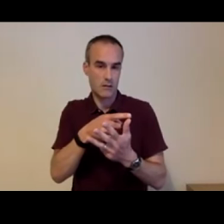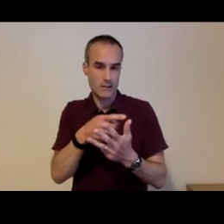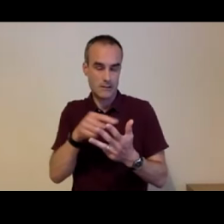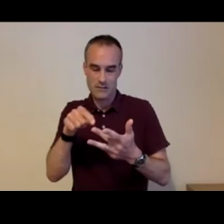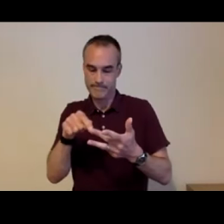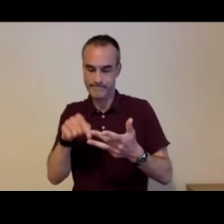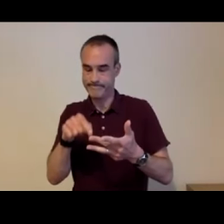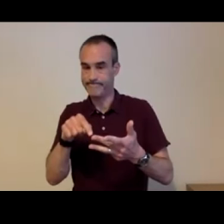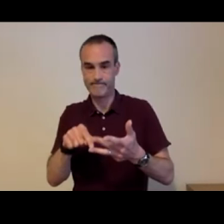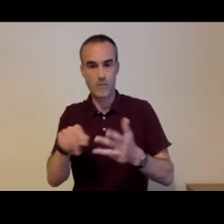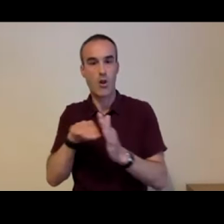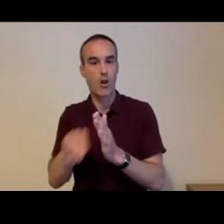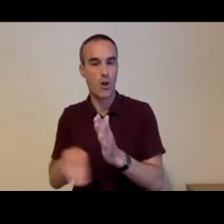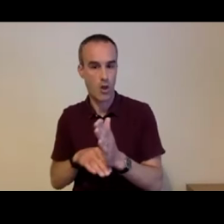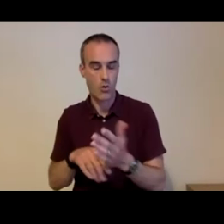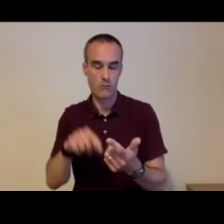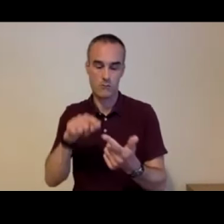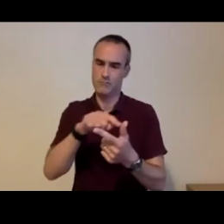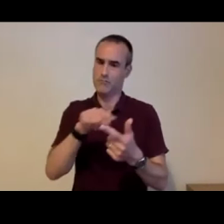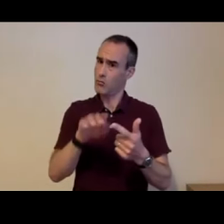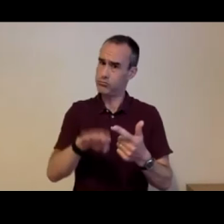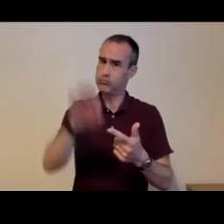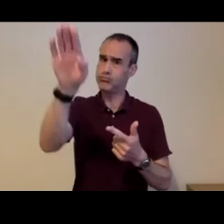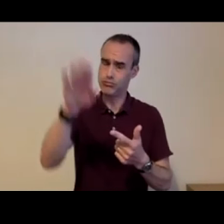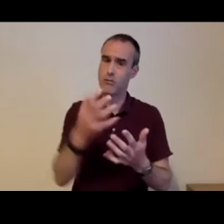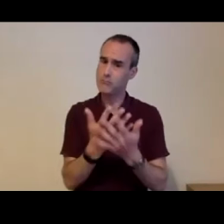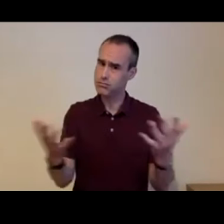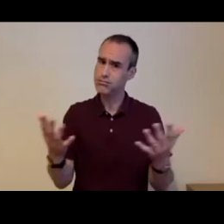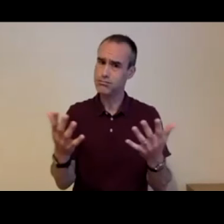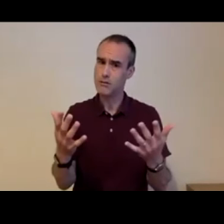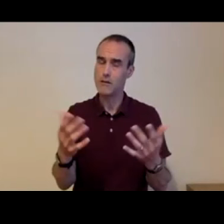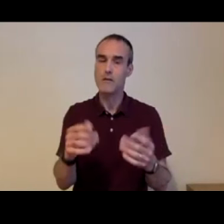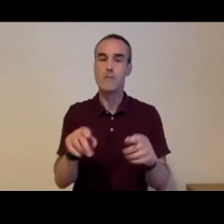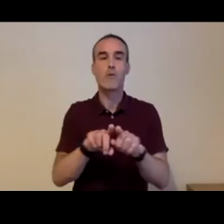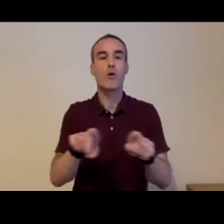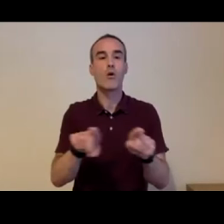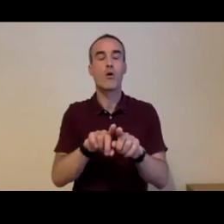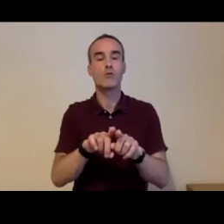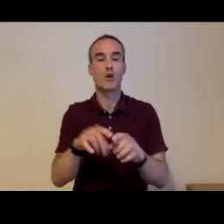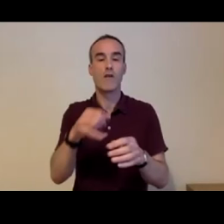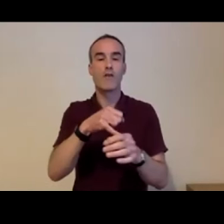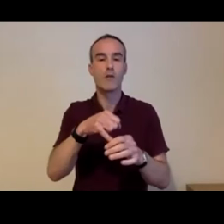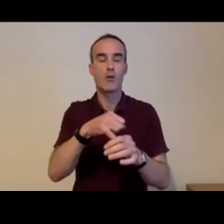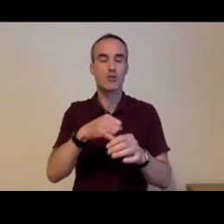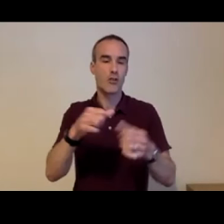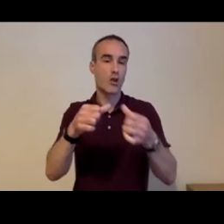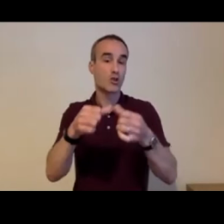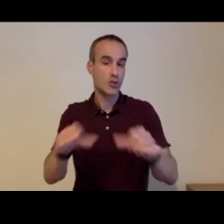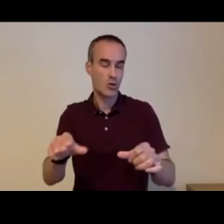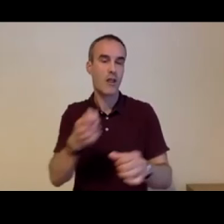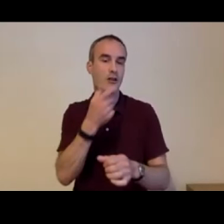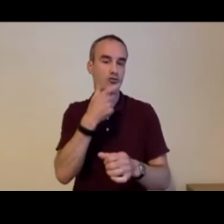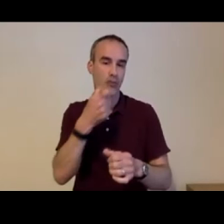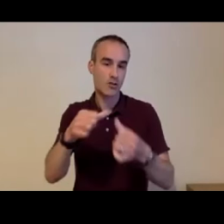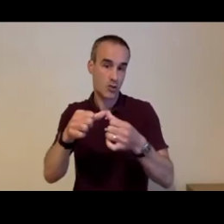orders of magnitude below the others. And when it comes to pharmacological solutions, drug solutions for these problems, lagging behind